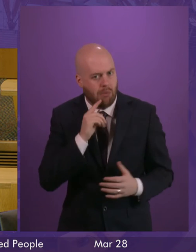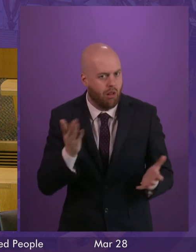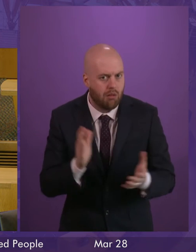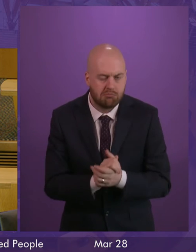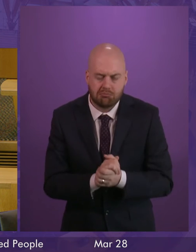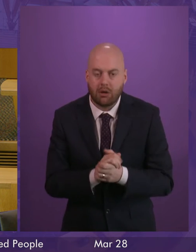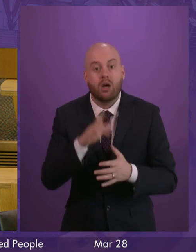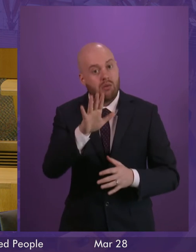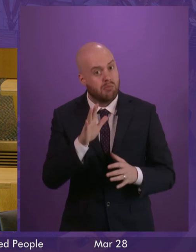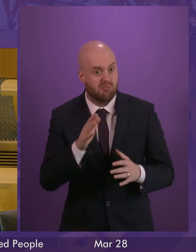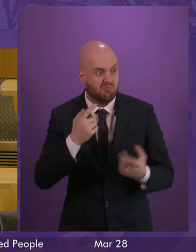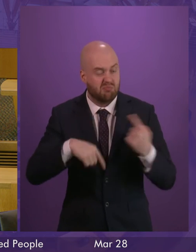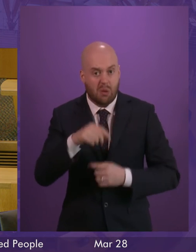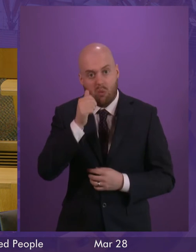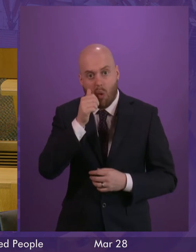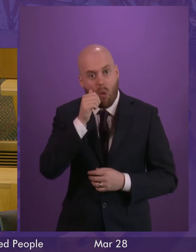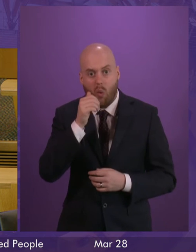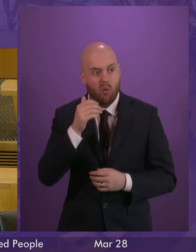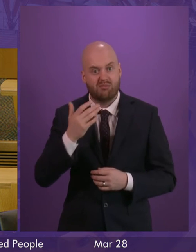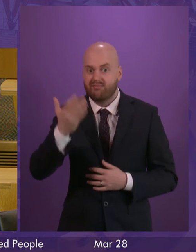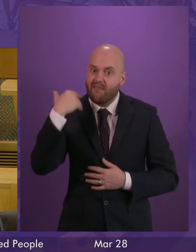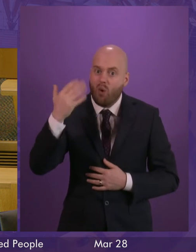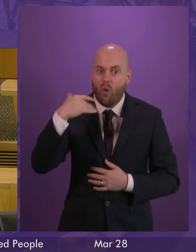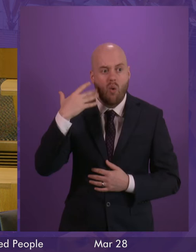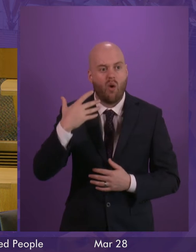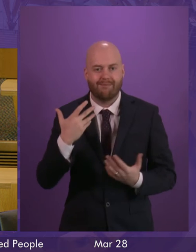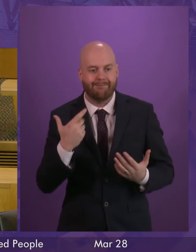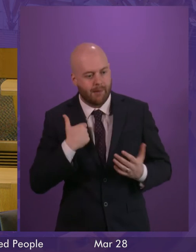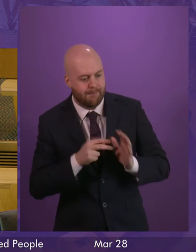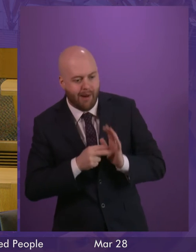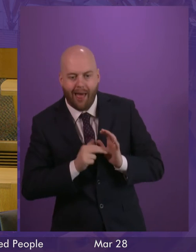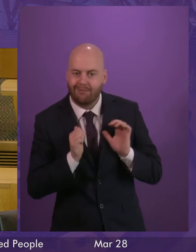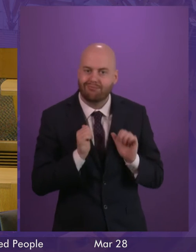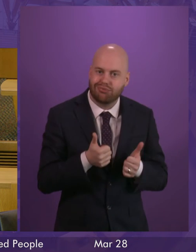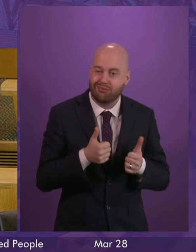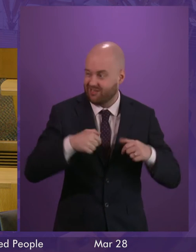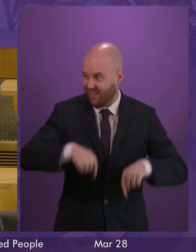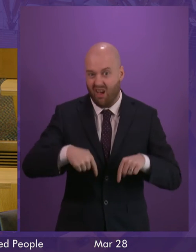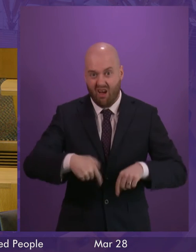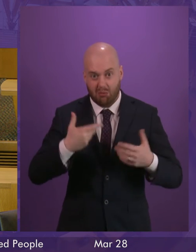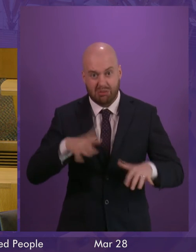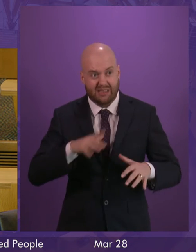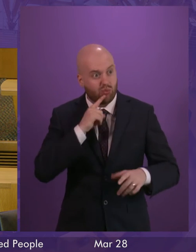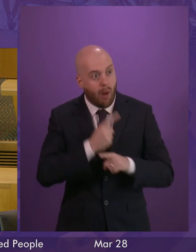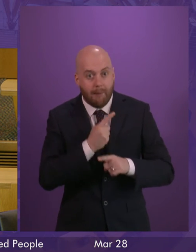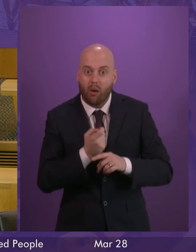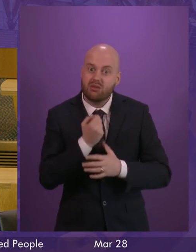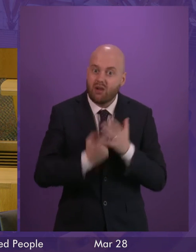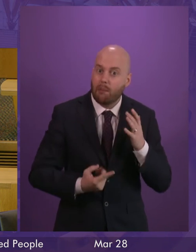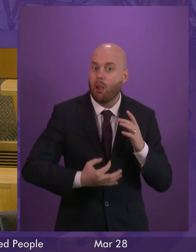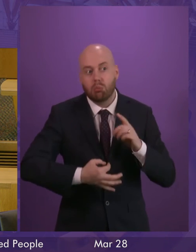and the reality is that there has always been a disconnect between the goodwill spoken in this chamber, and indeed our council